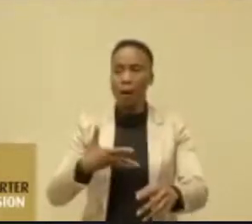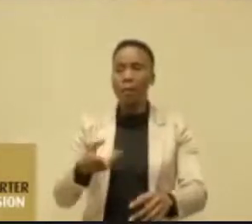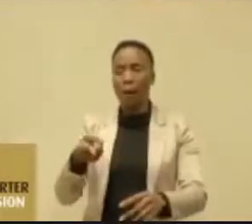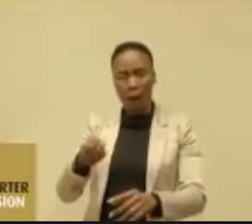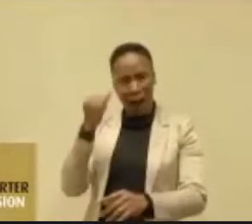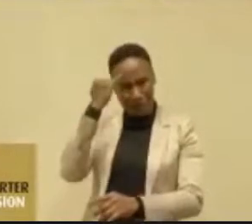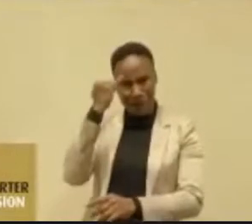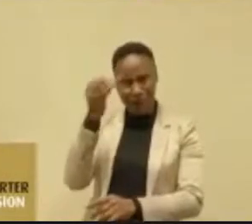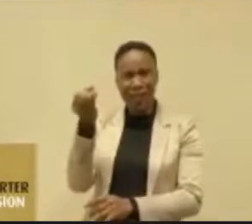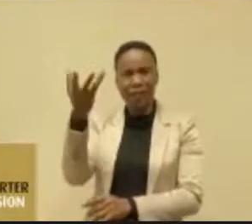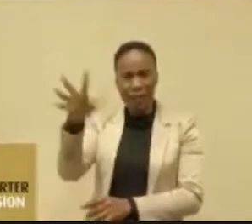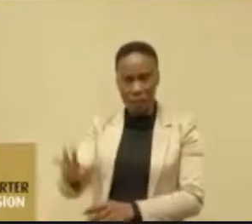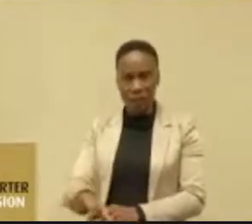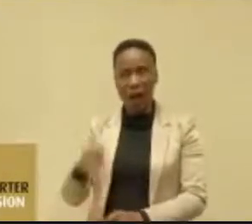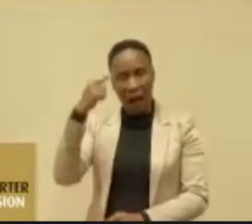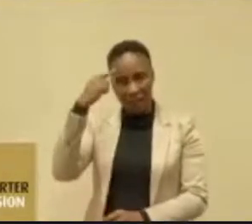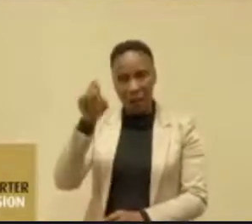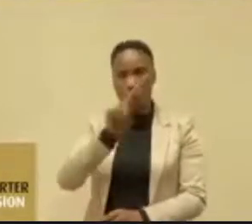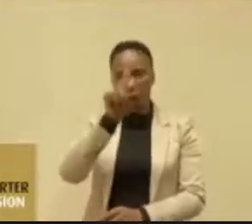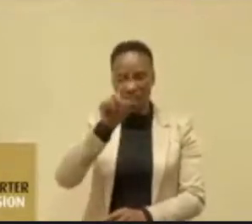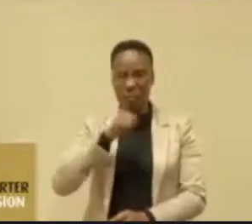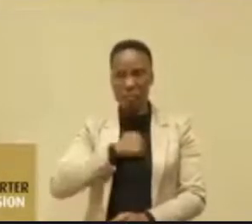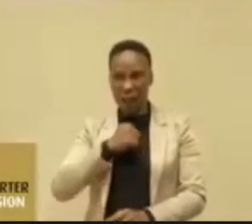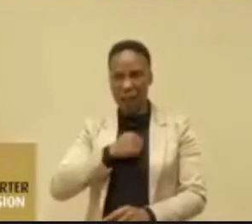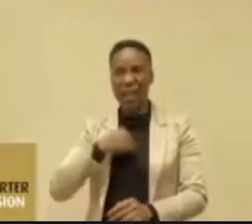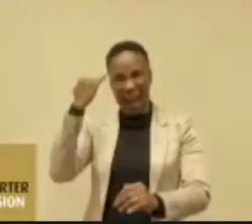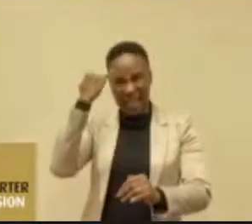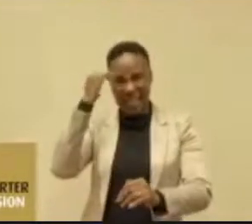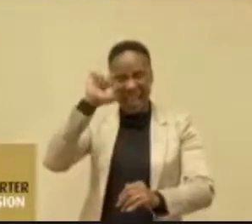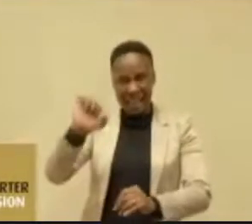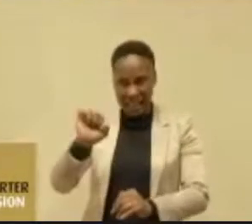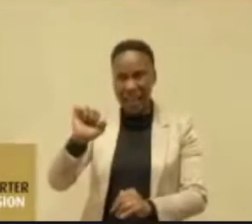ideas so i think my question is